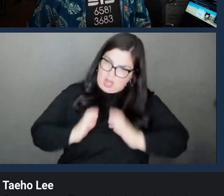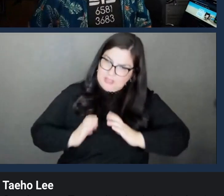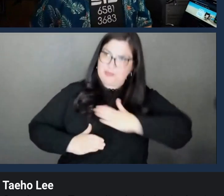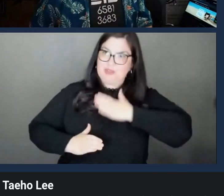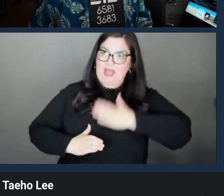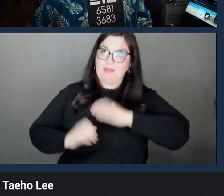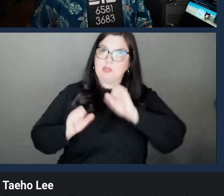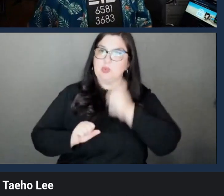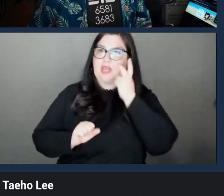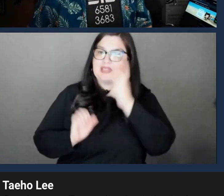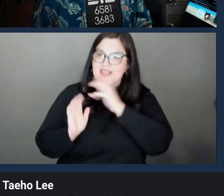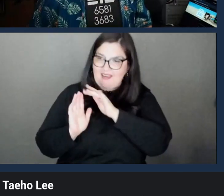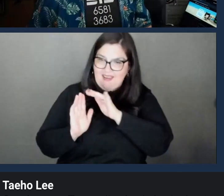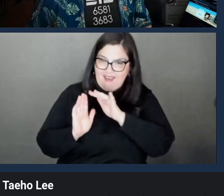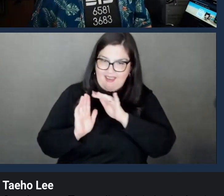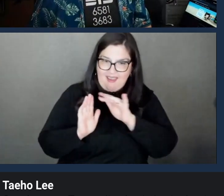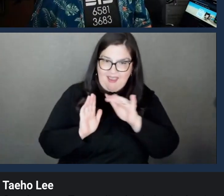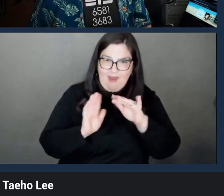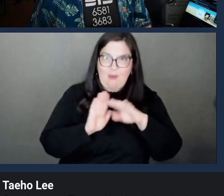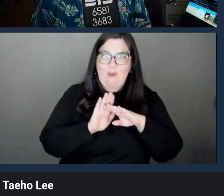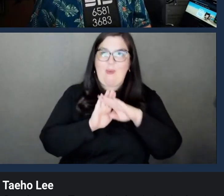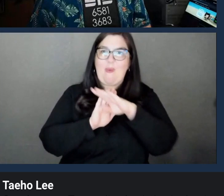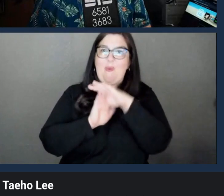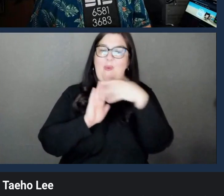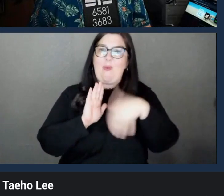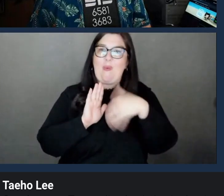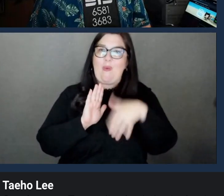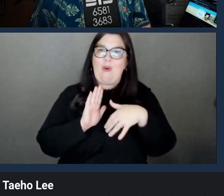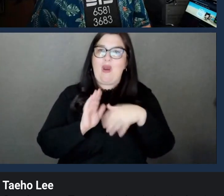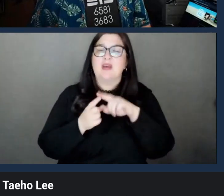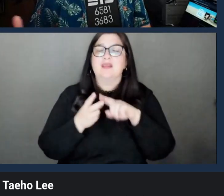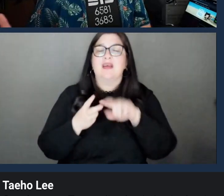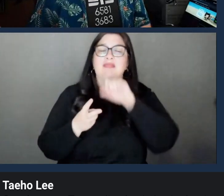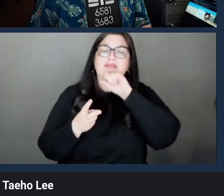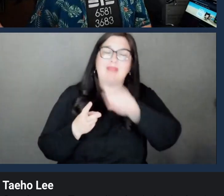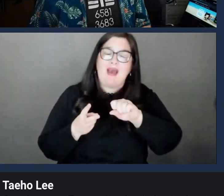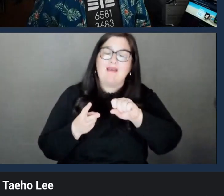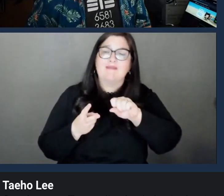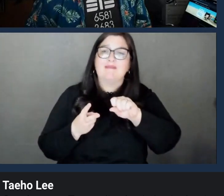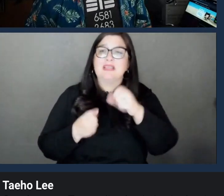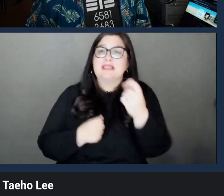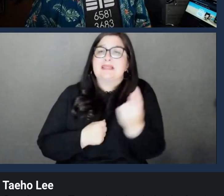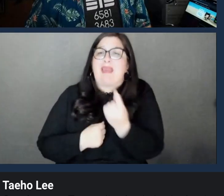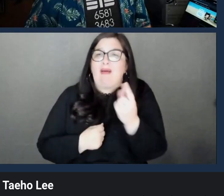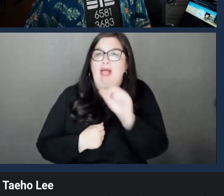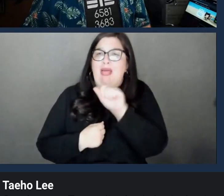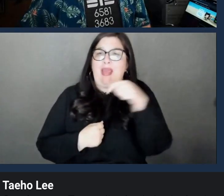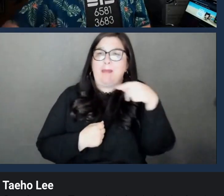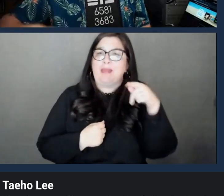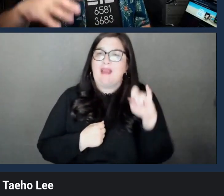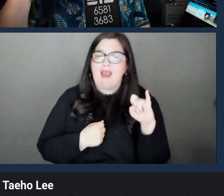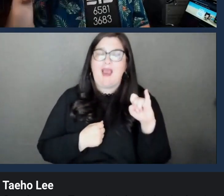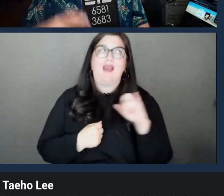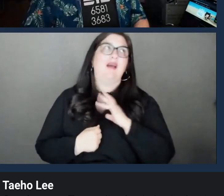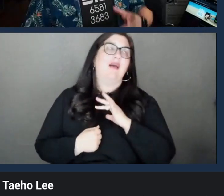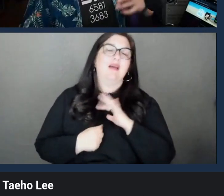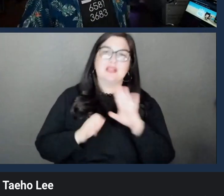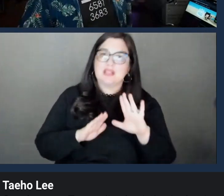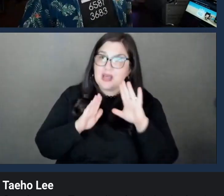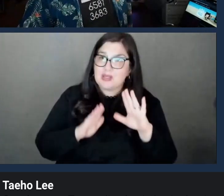trends. But I also like the fact that it's a single API. Yeah, it's just great, right? We talked about these